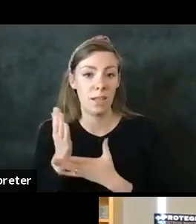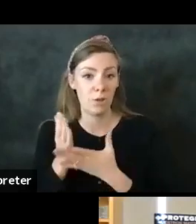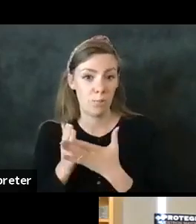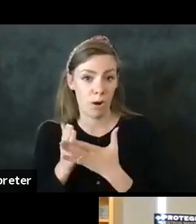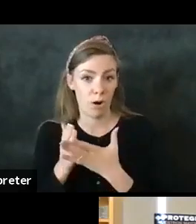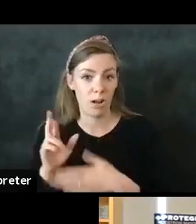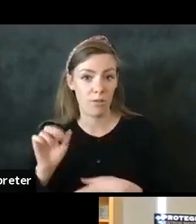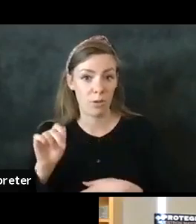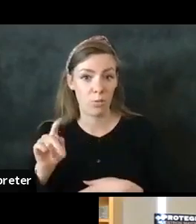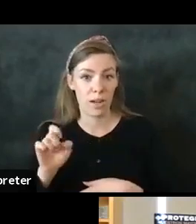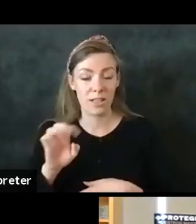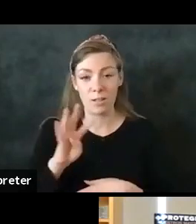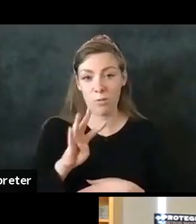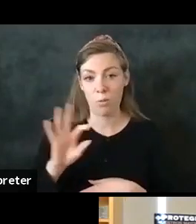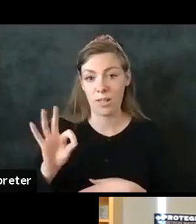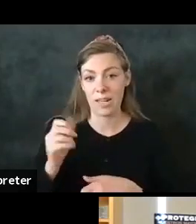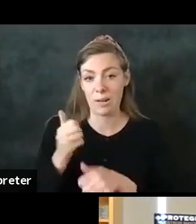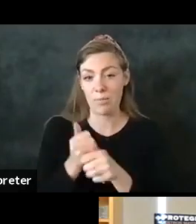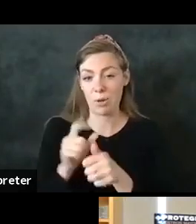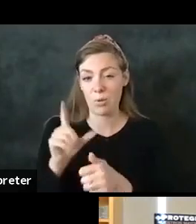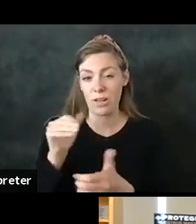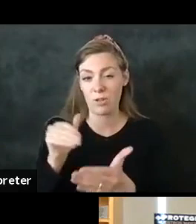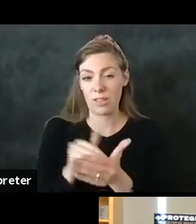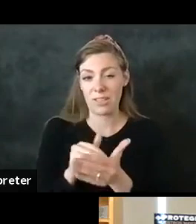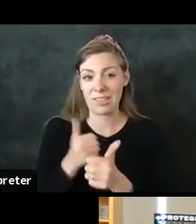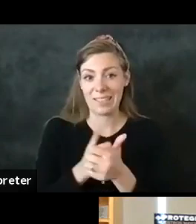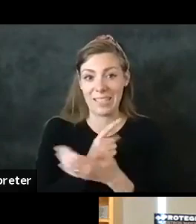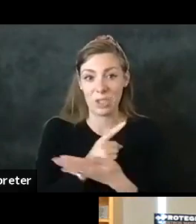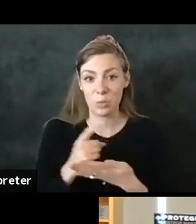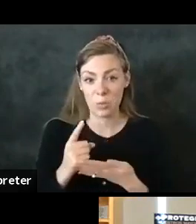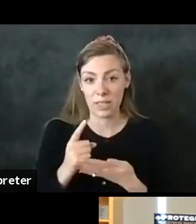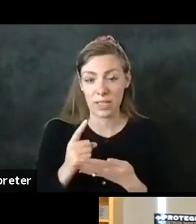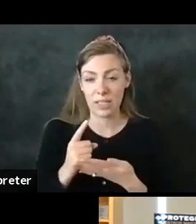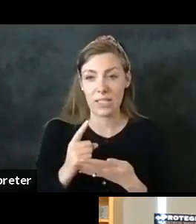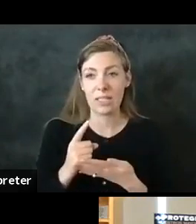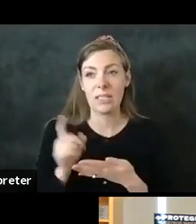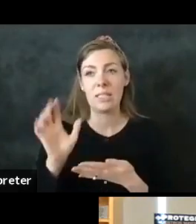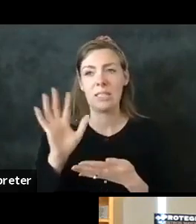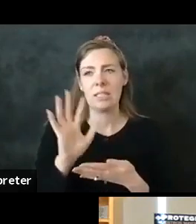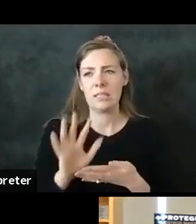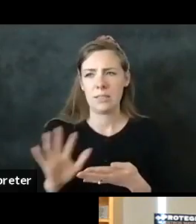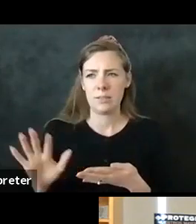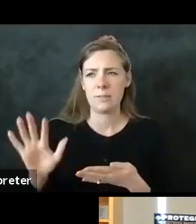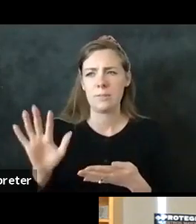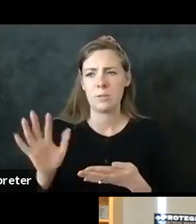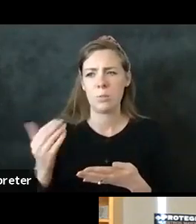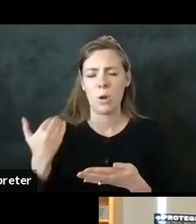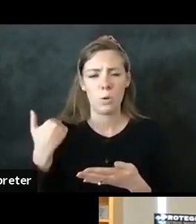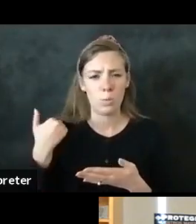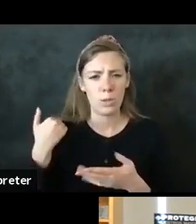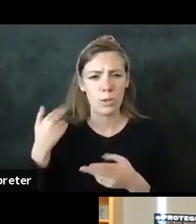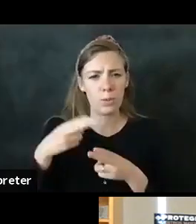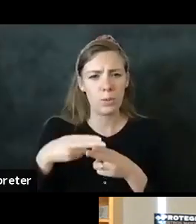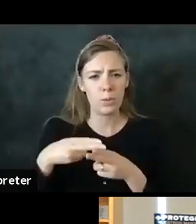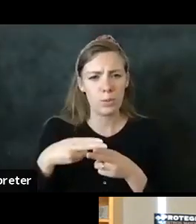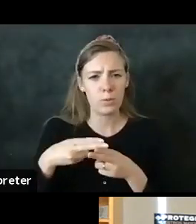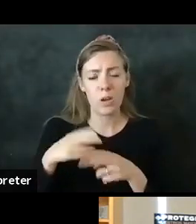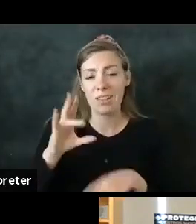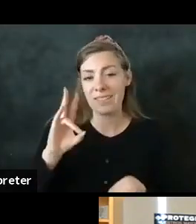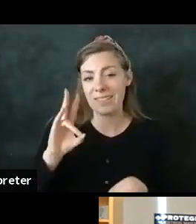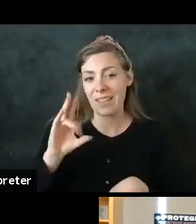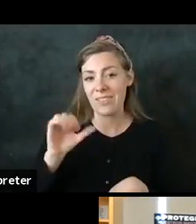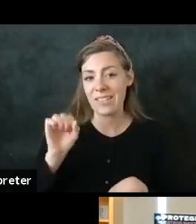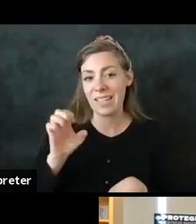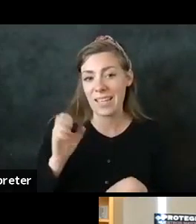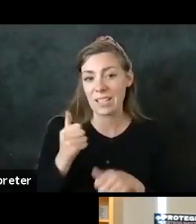that is 49 cases per 100,000 each week, roughly correlates to what we used to refer to as 7 cases per